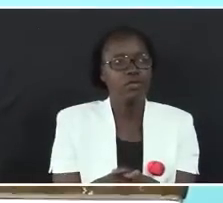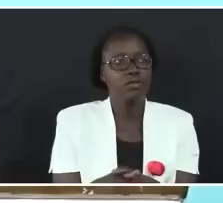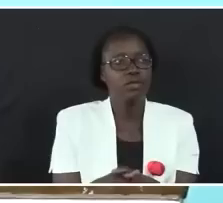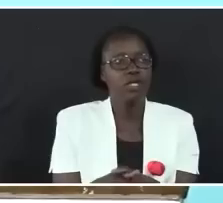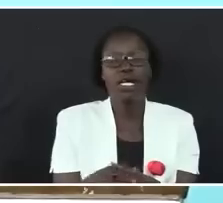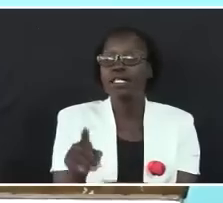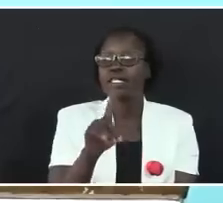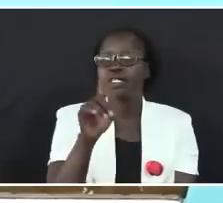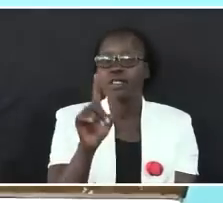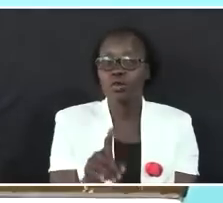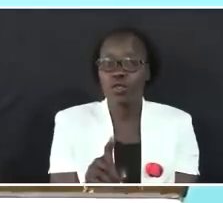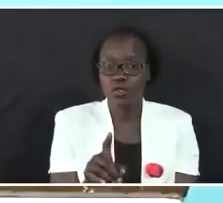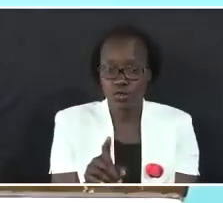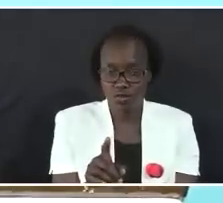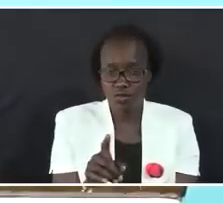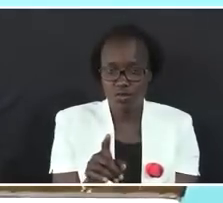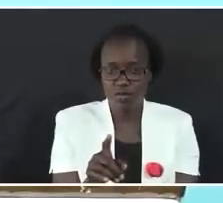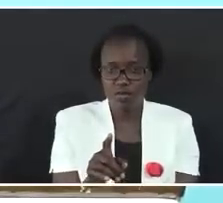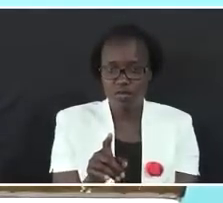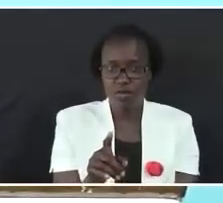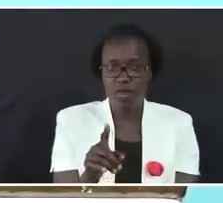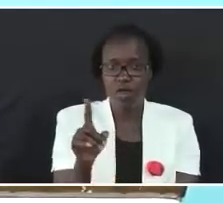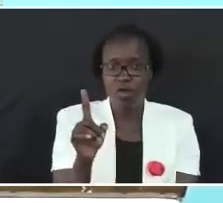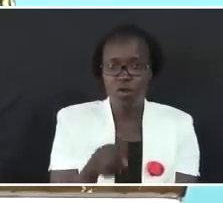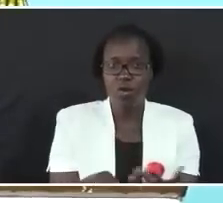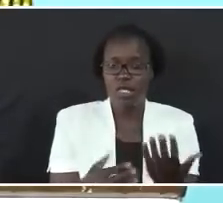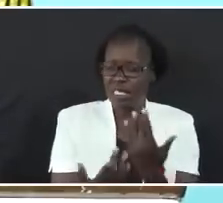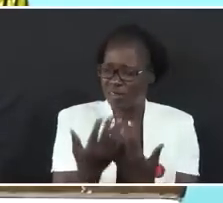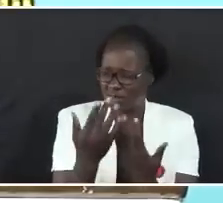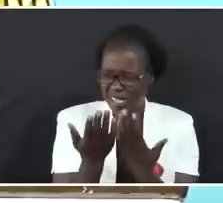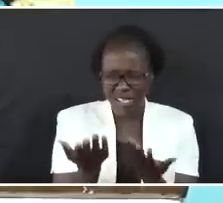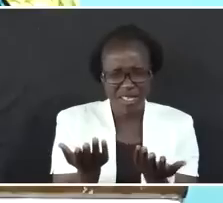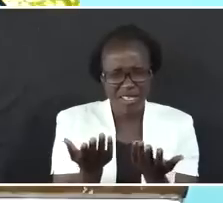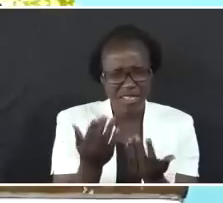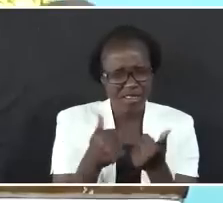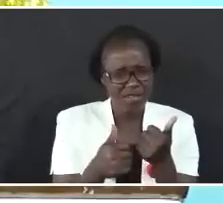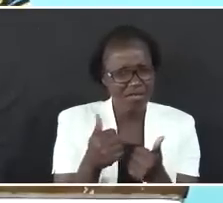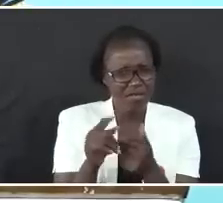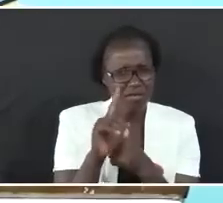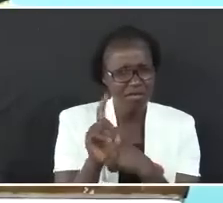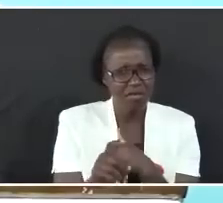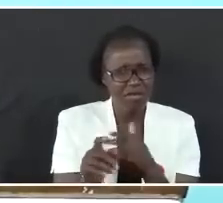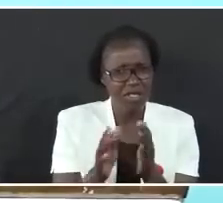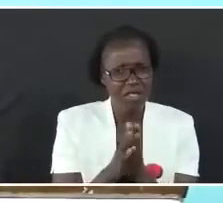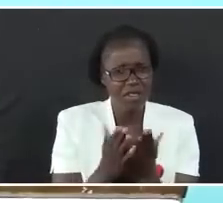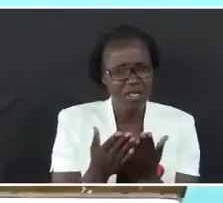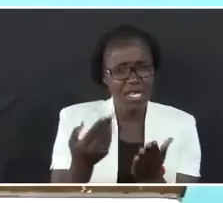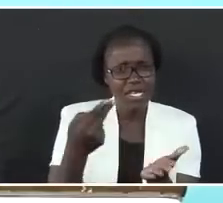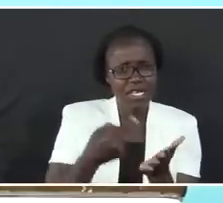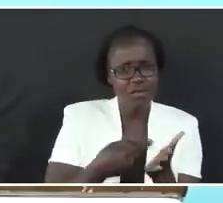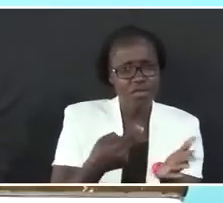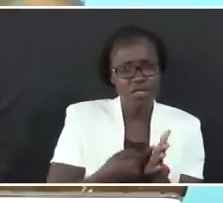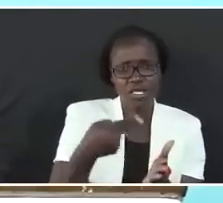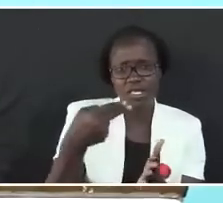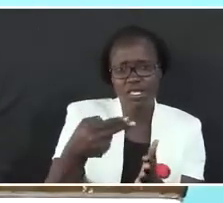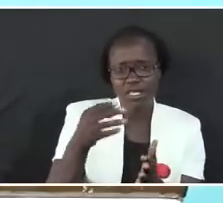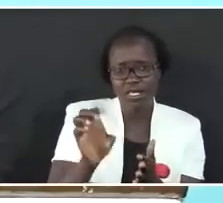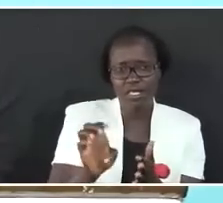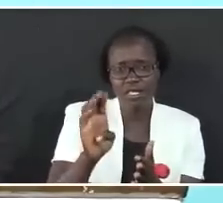Then the question begs, what is this fire? The book is Hebrews.